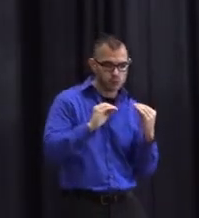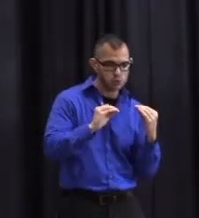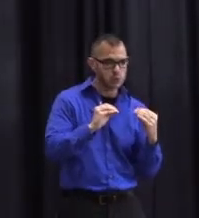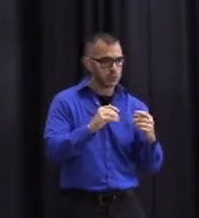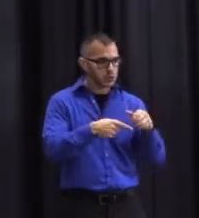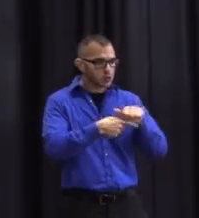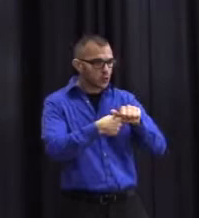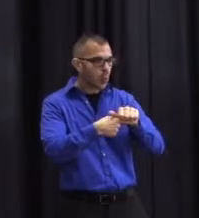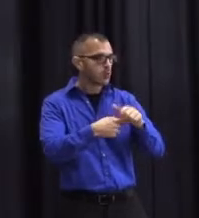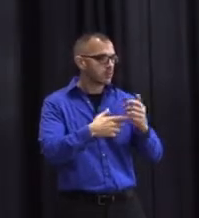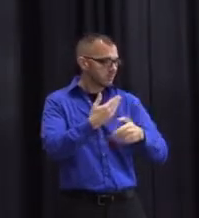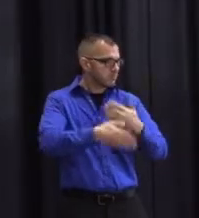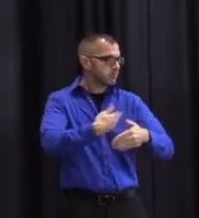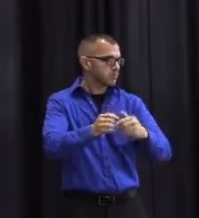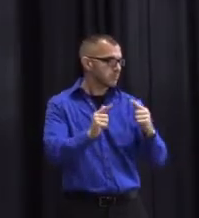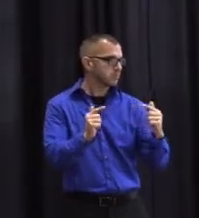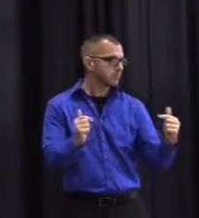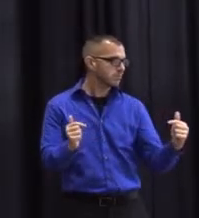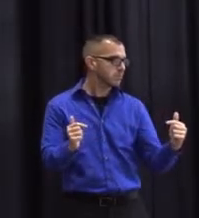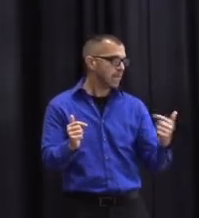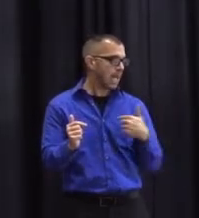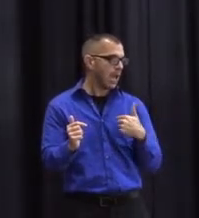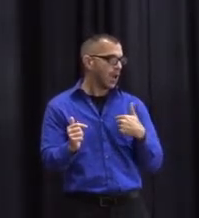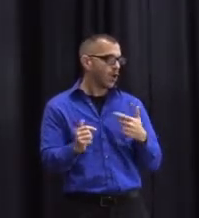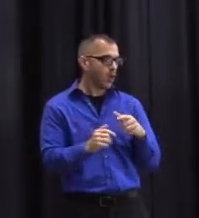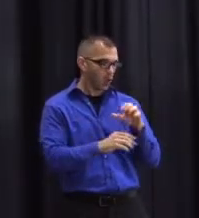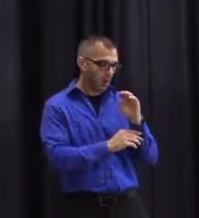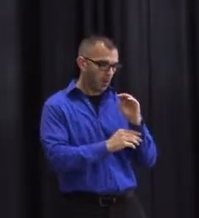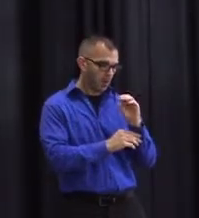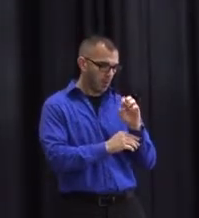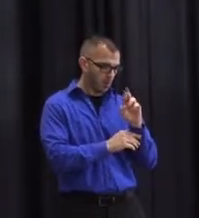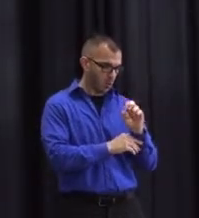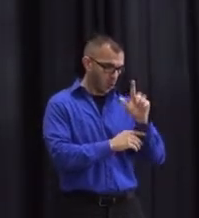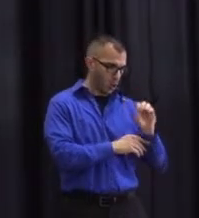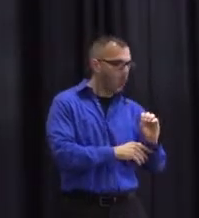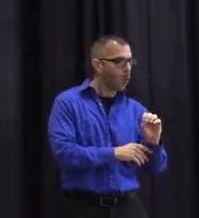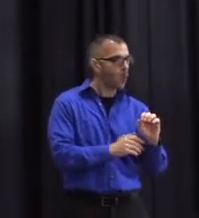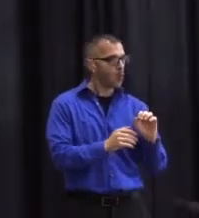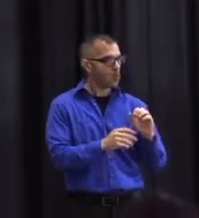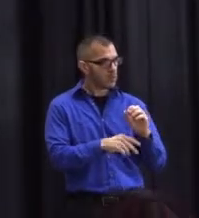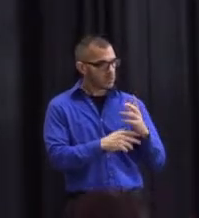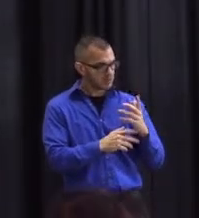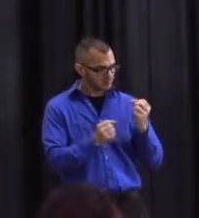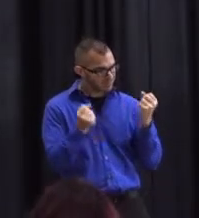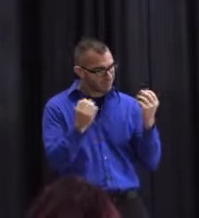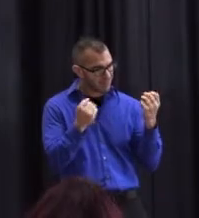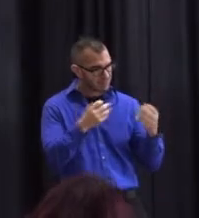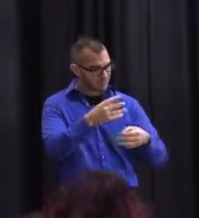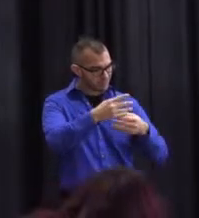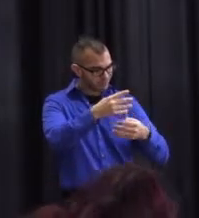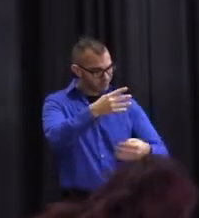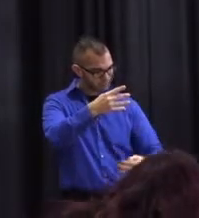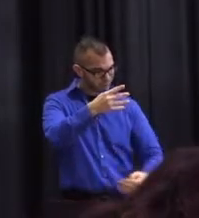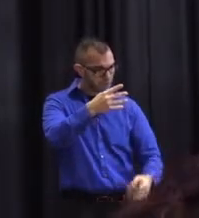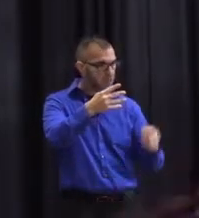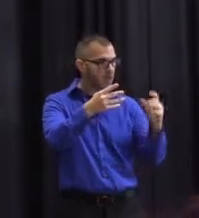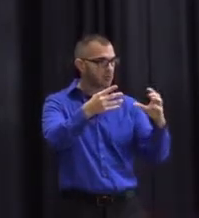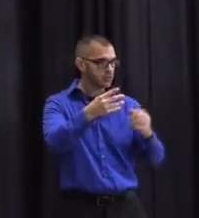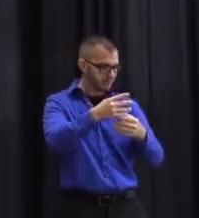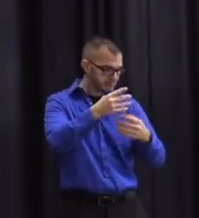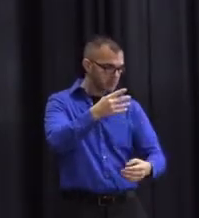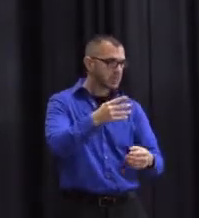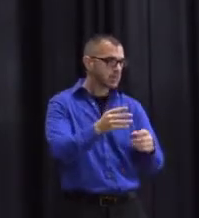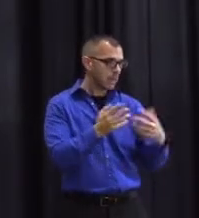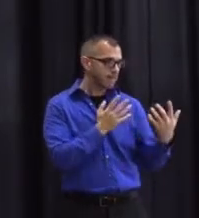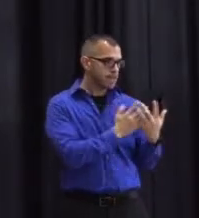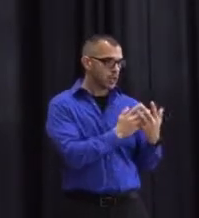find all of this stuff. I can go to Merlot and find hundreds of things that have been